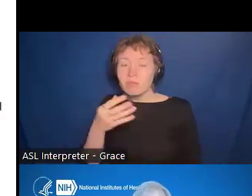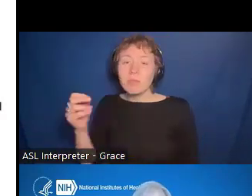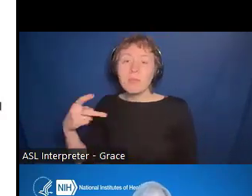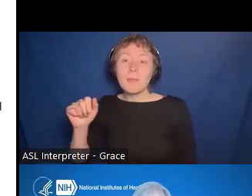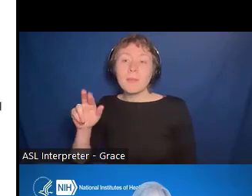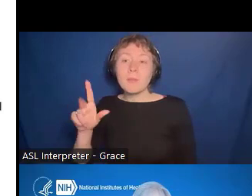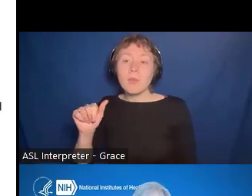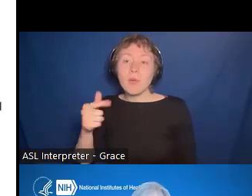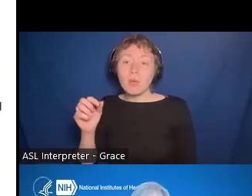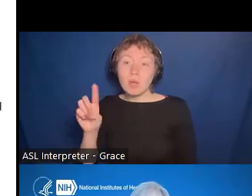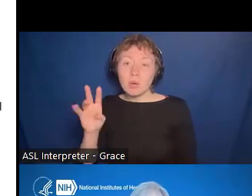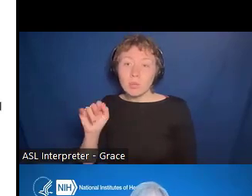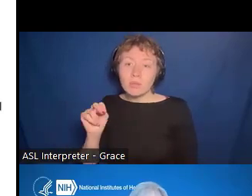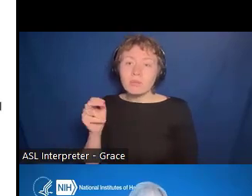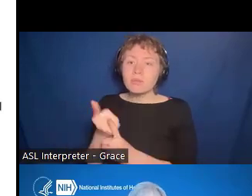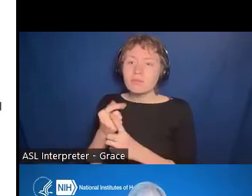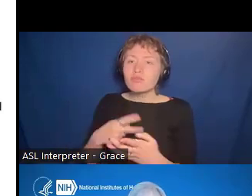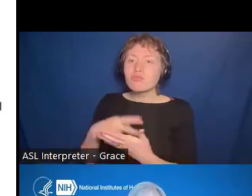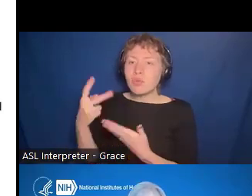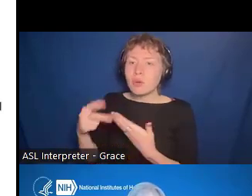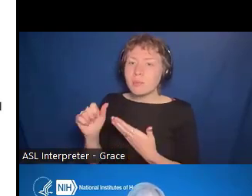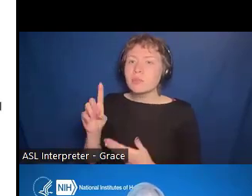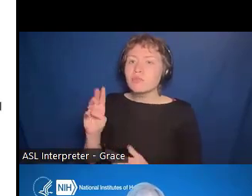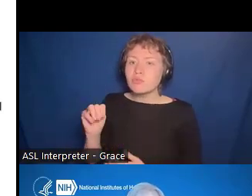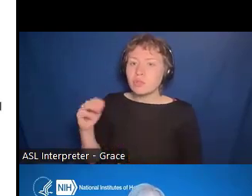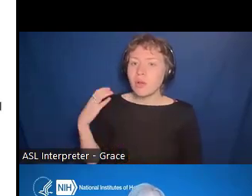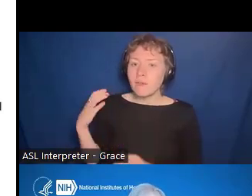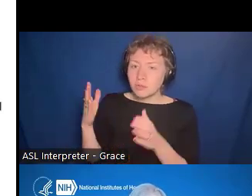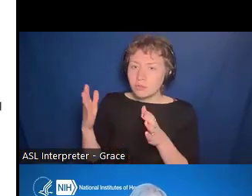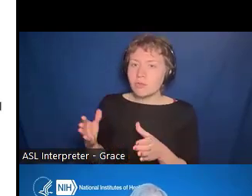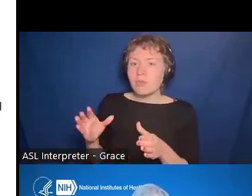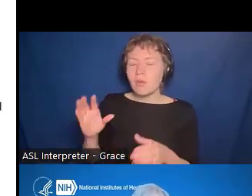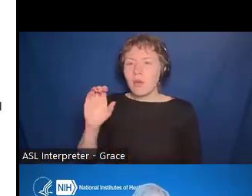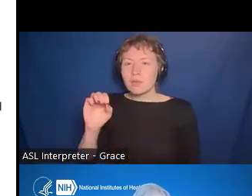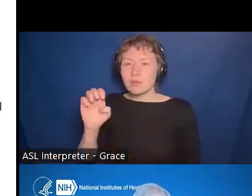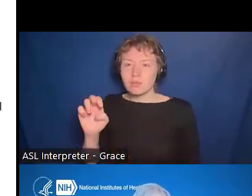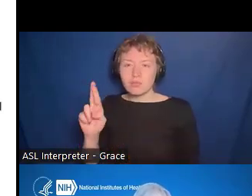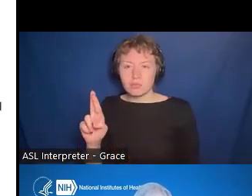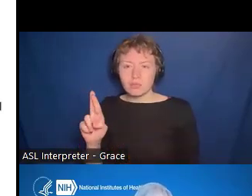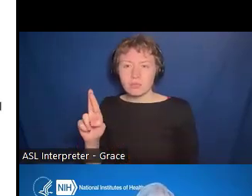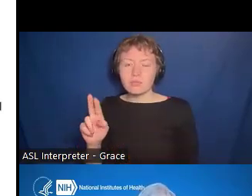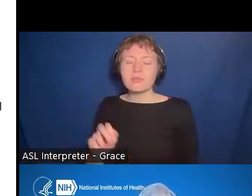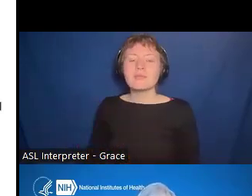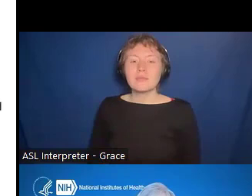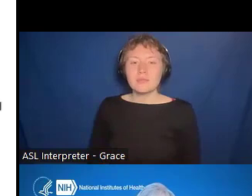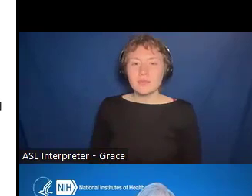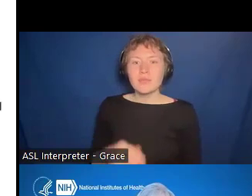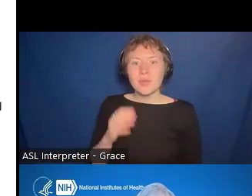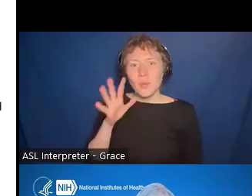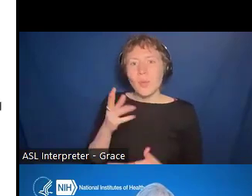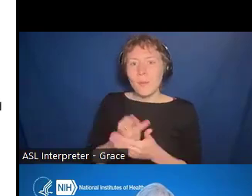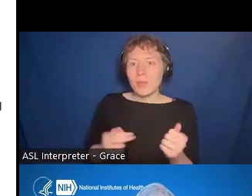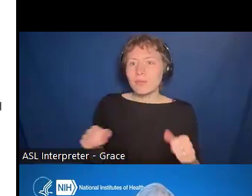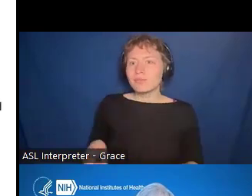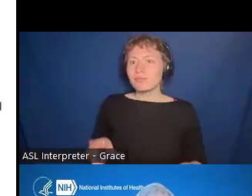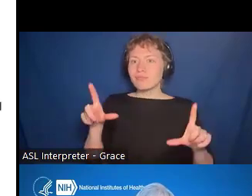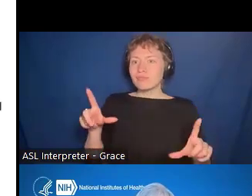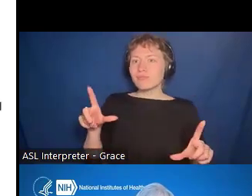program administration officer within the Office of Extramural Research, joining us on screen to help answer